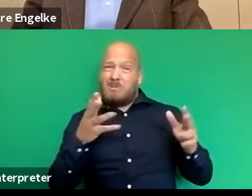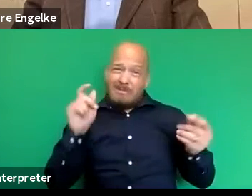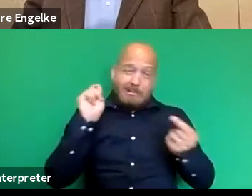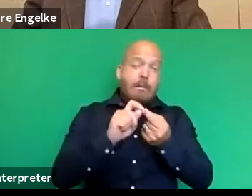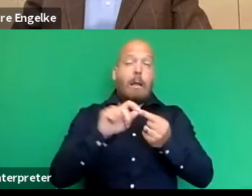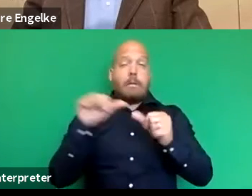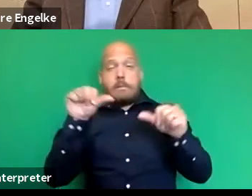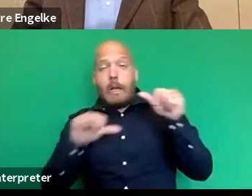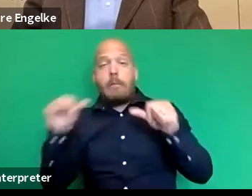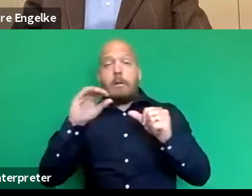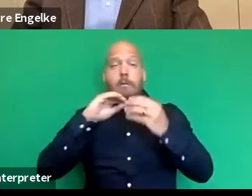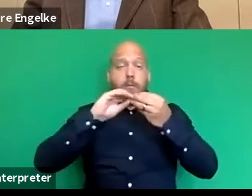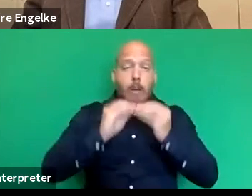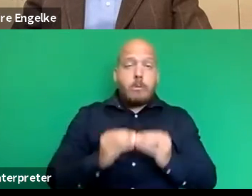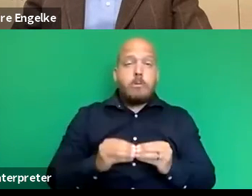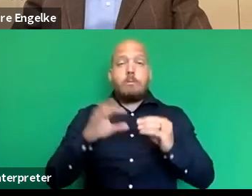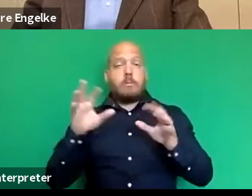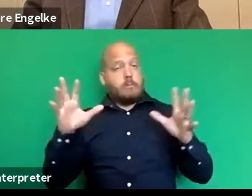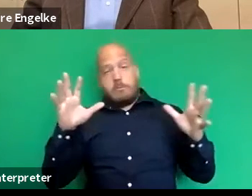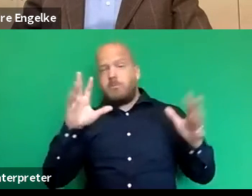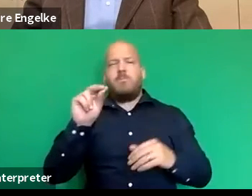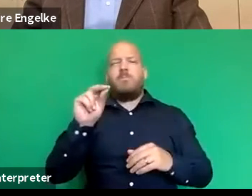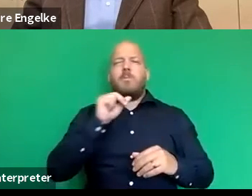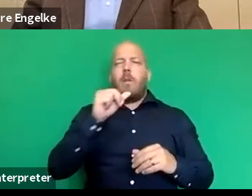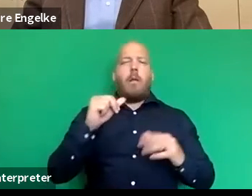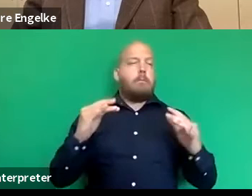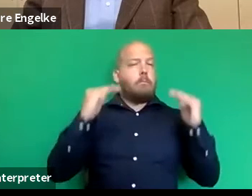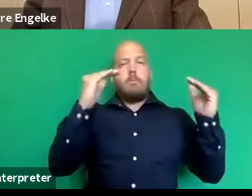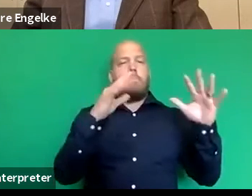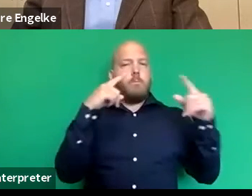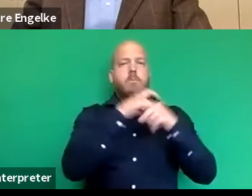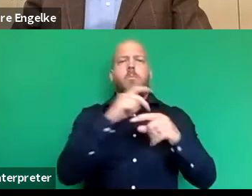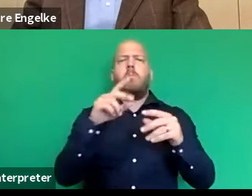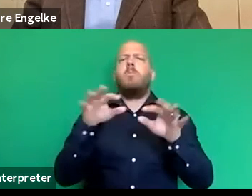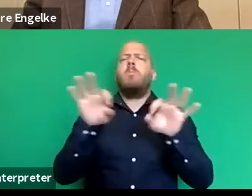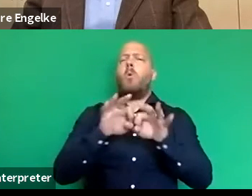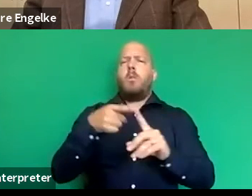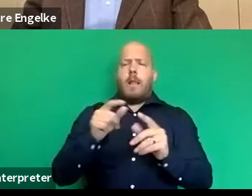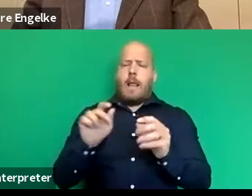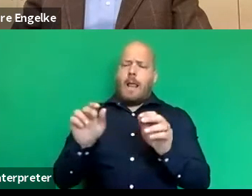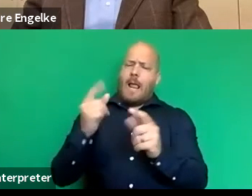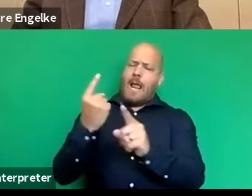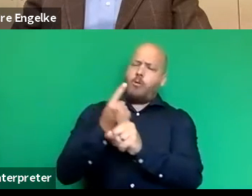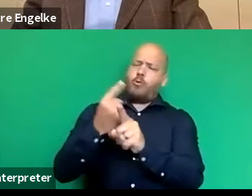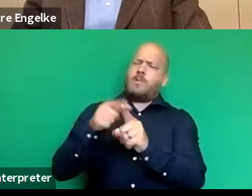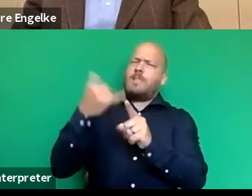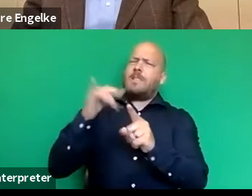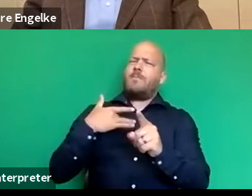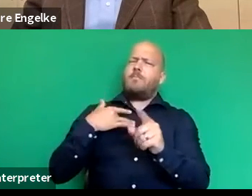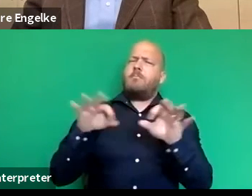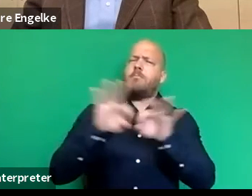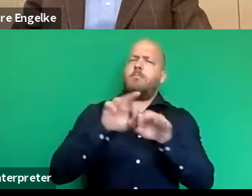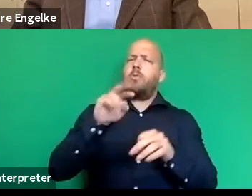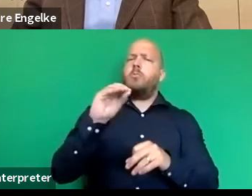importance of inaccuracies. However, we feel very, very confident that we have chosen the